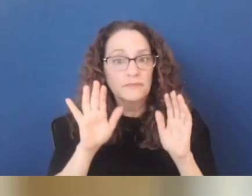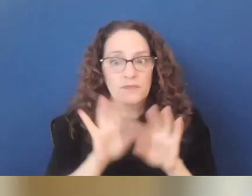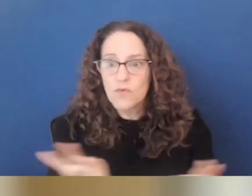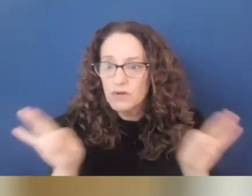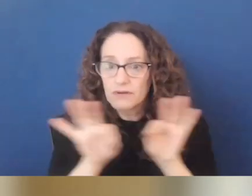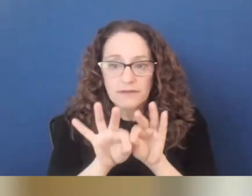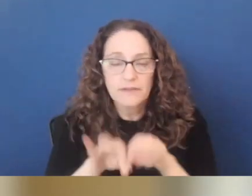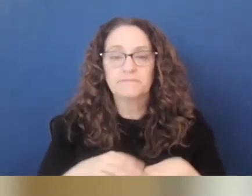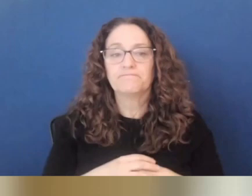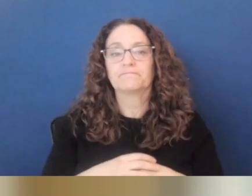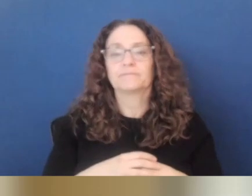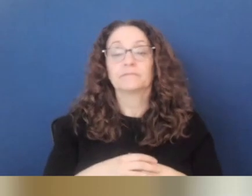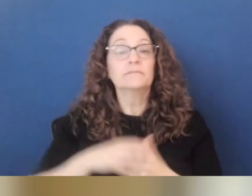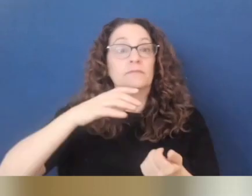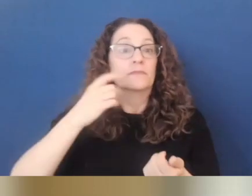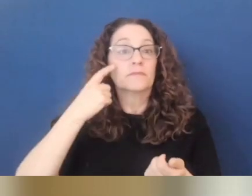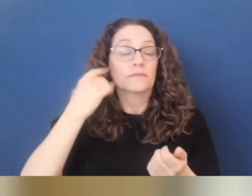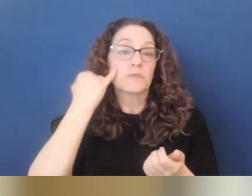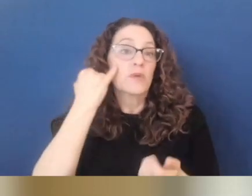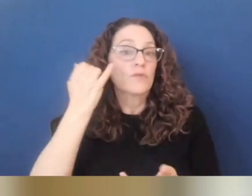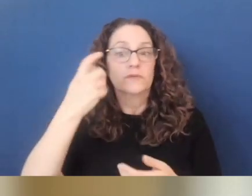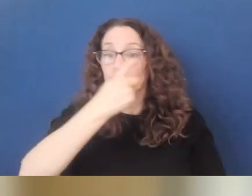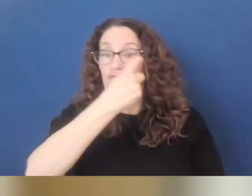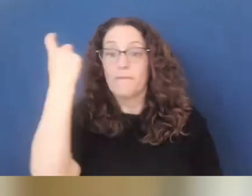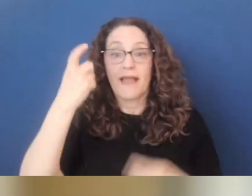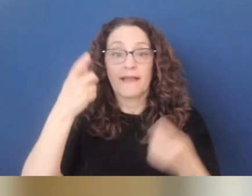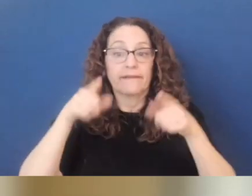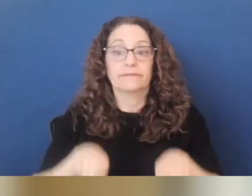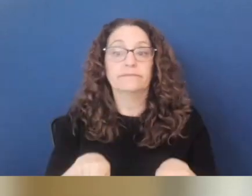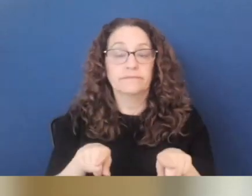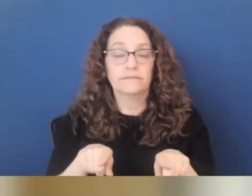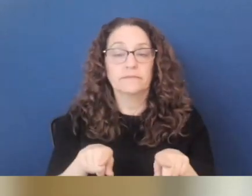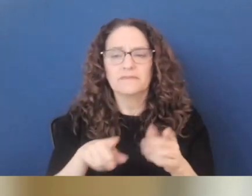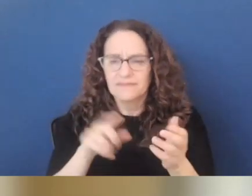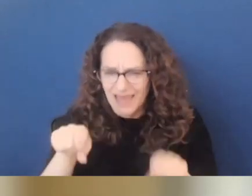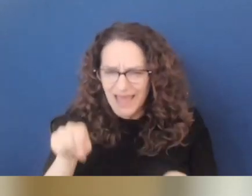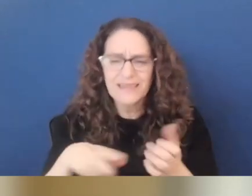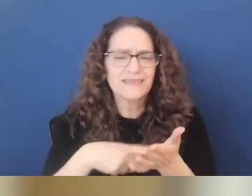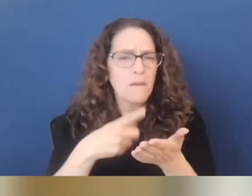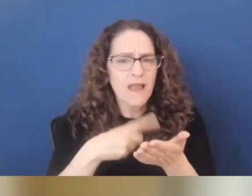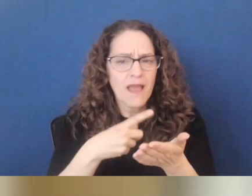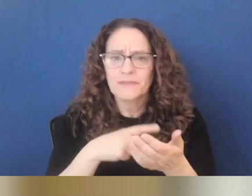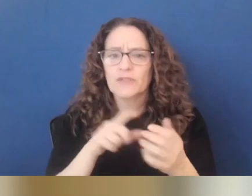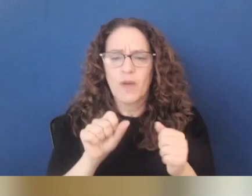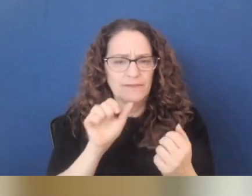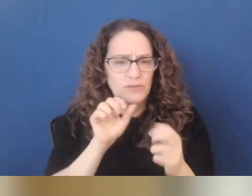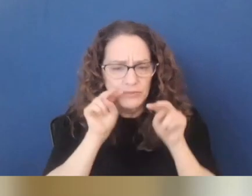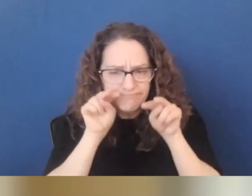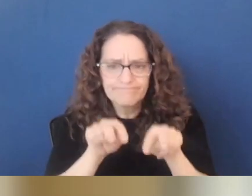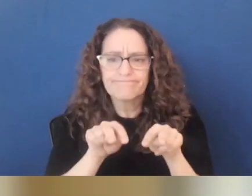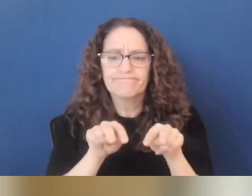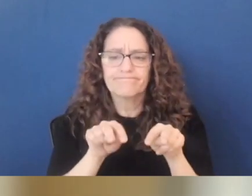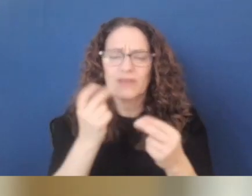look at sometimes we really need to look at the painful experiences that have occurred in our